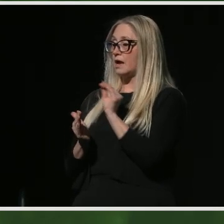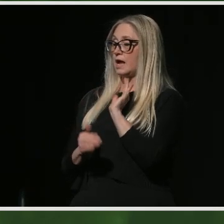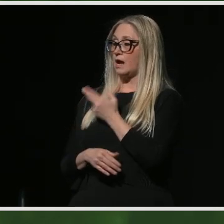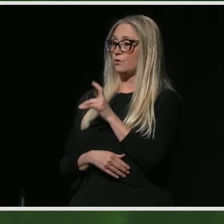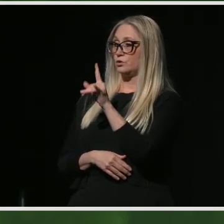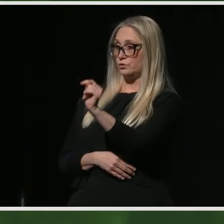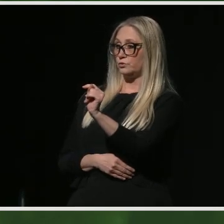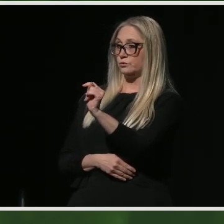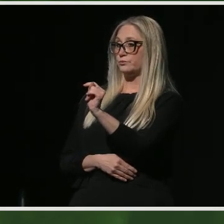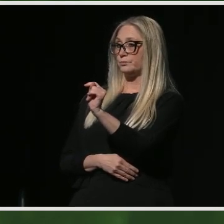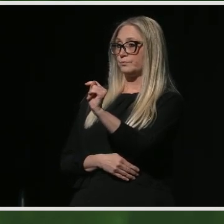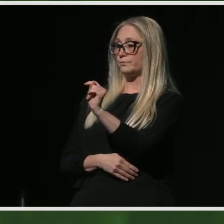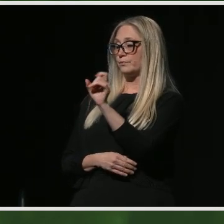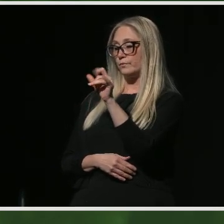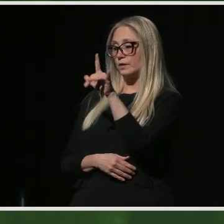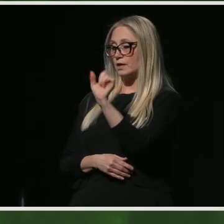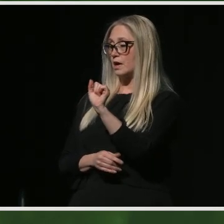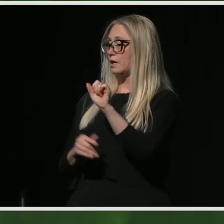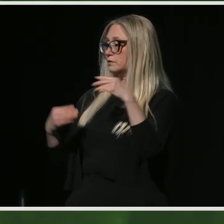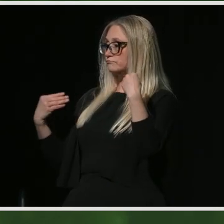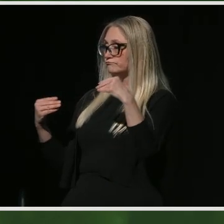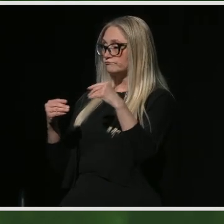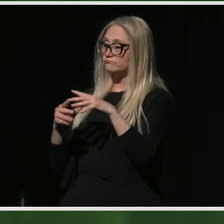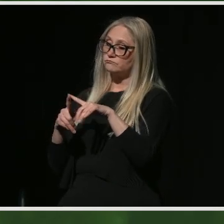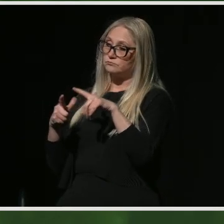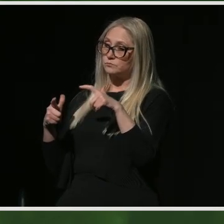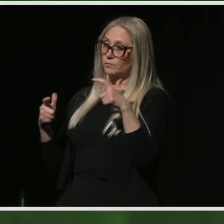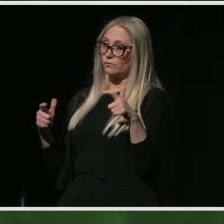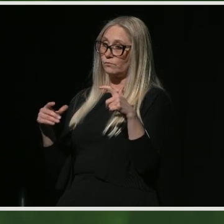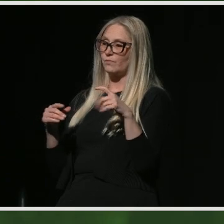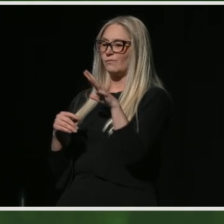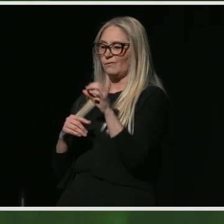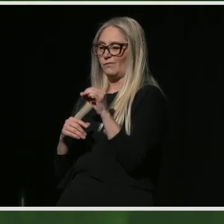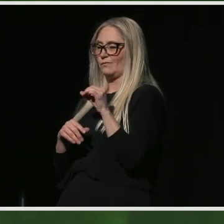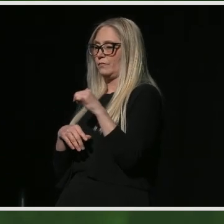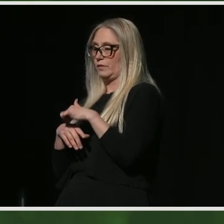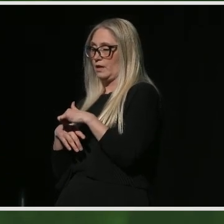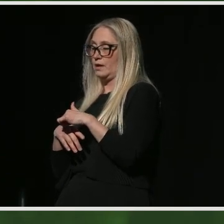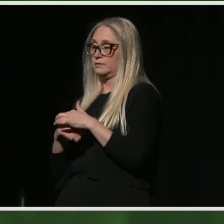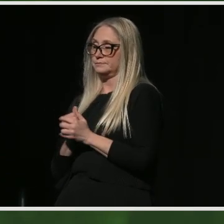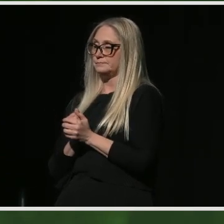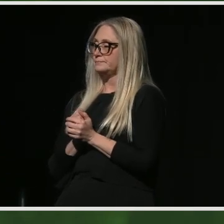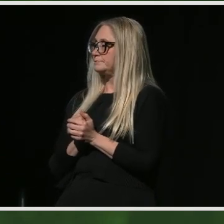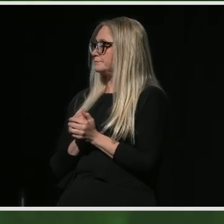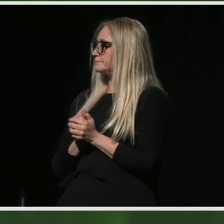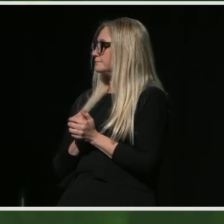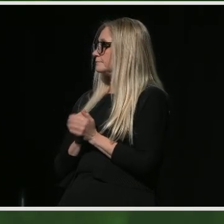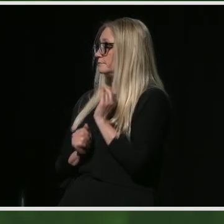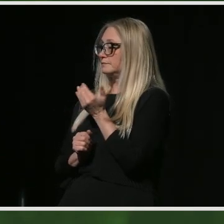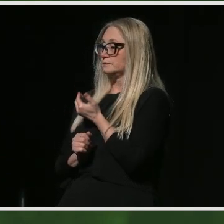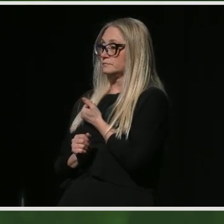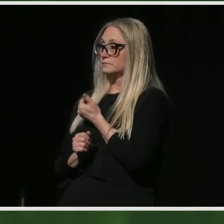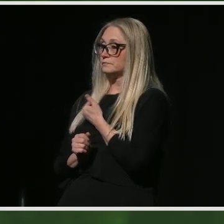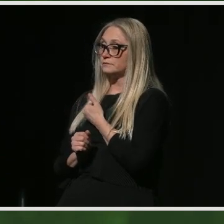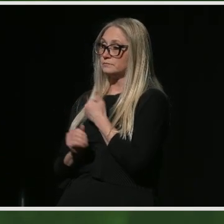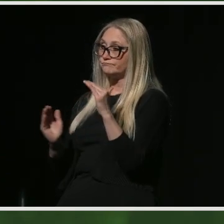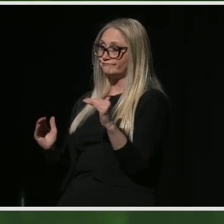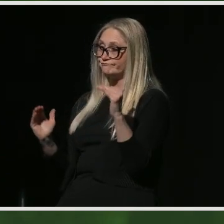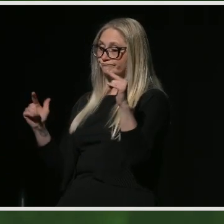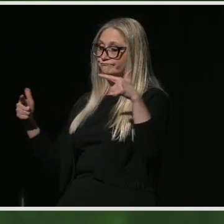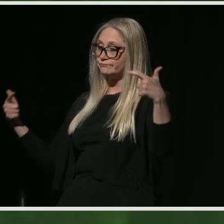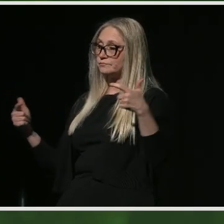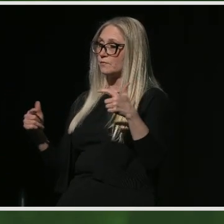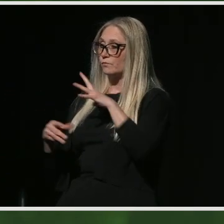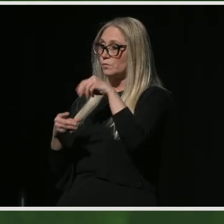over 60 times, Whipnotic is setting up to be a national powerhouse. Our scale-up plan includes growing